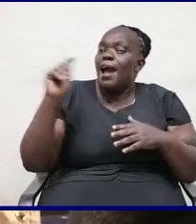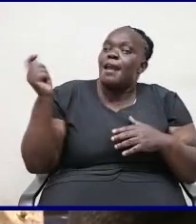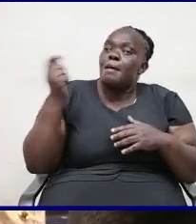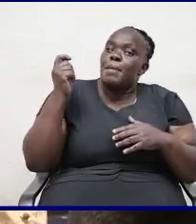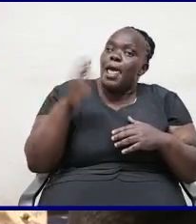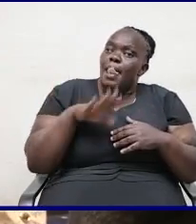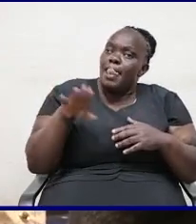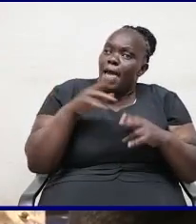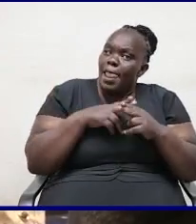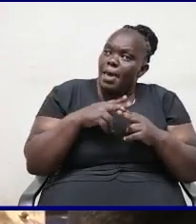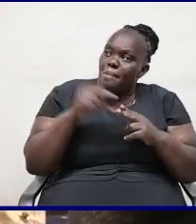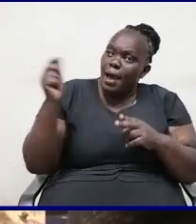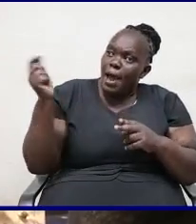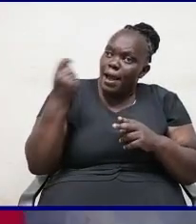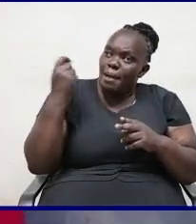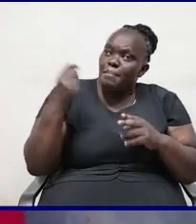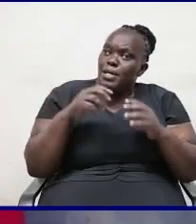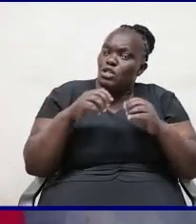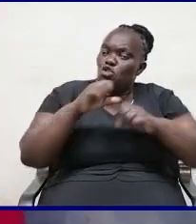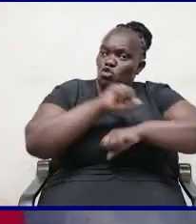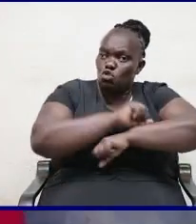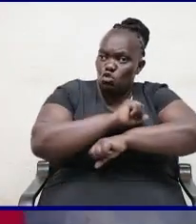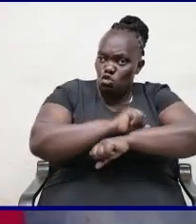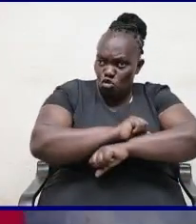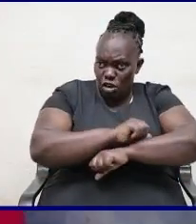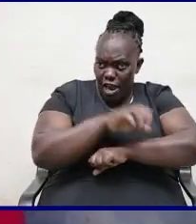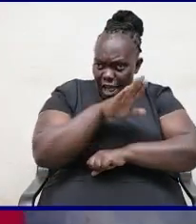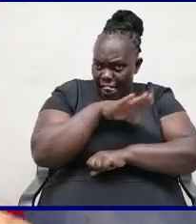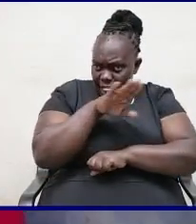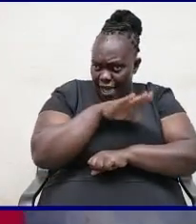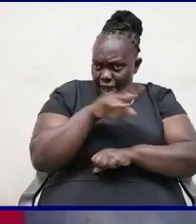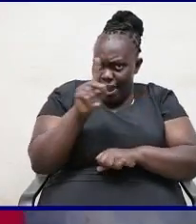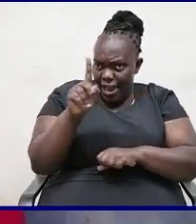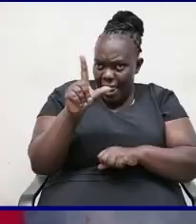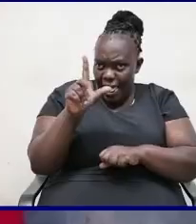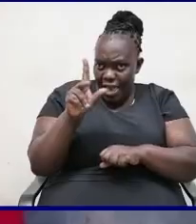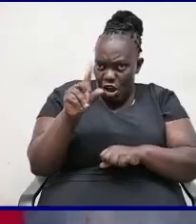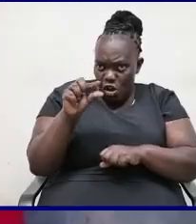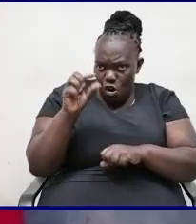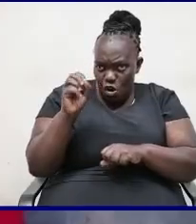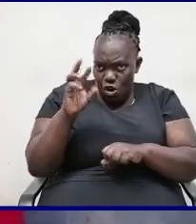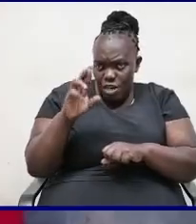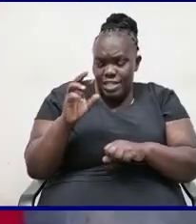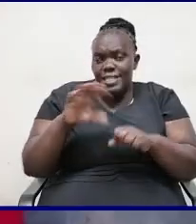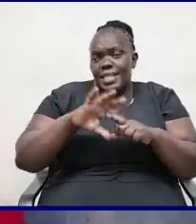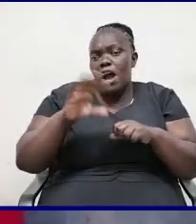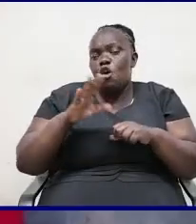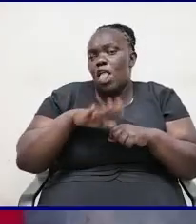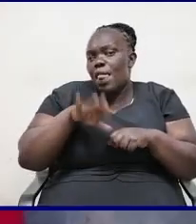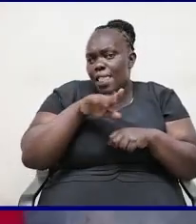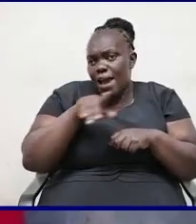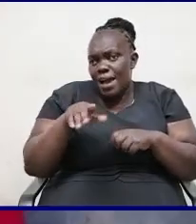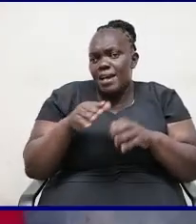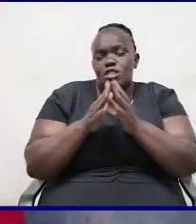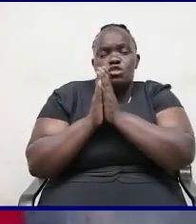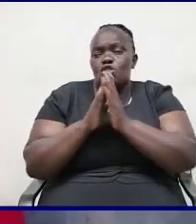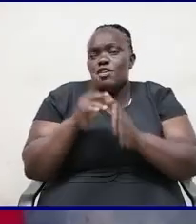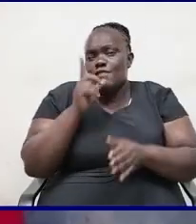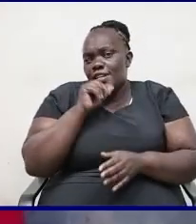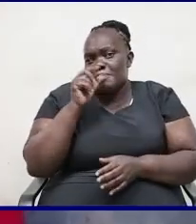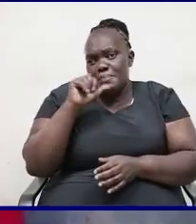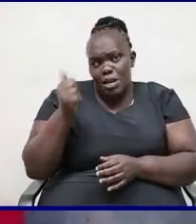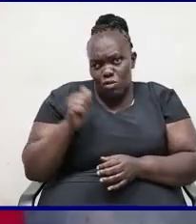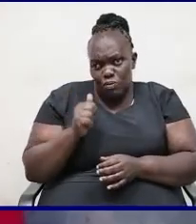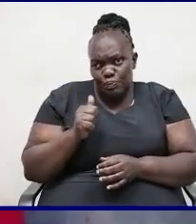Harambee schools, socio-secondary school in Kilgoris town there. But the story did not end there.